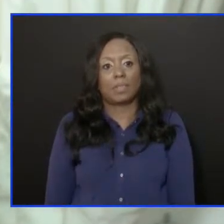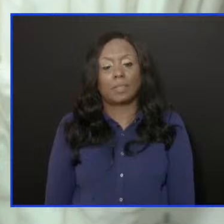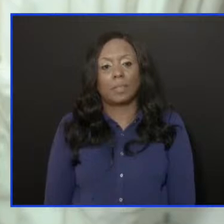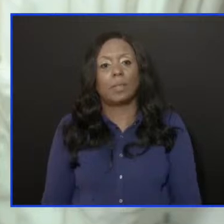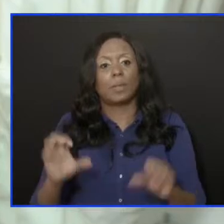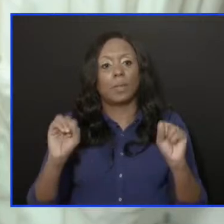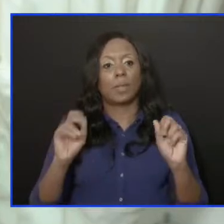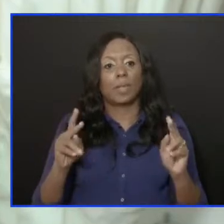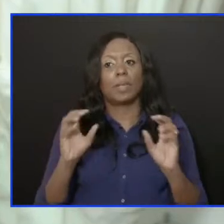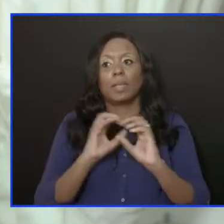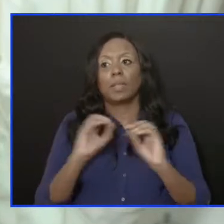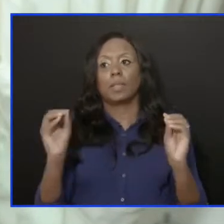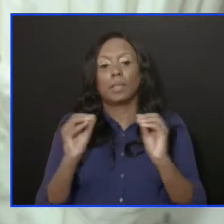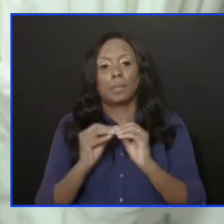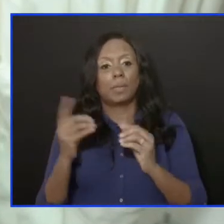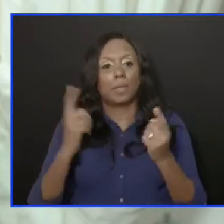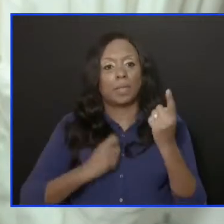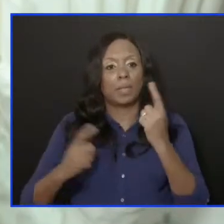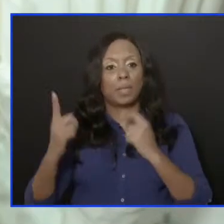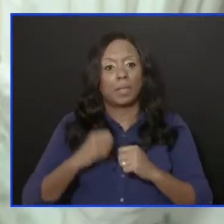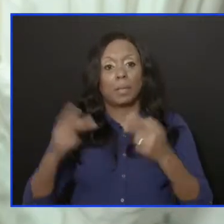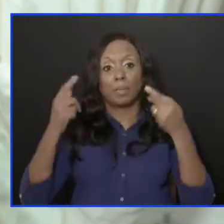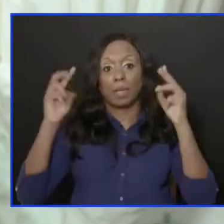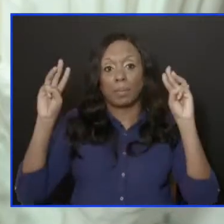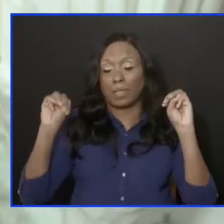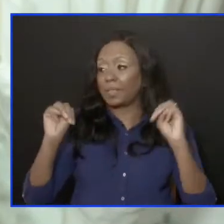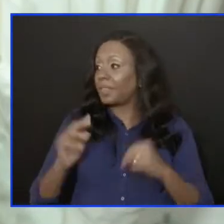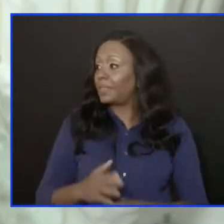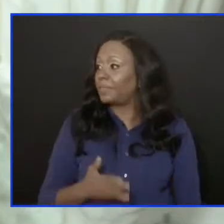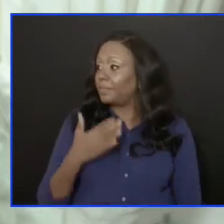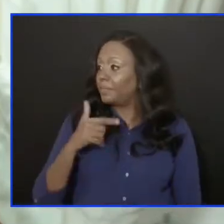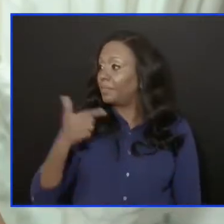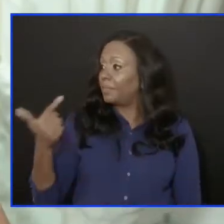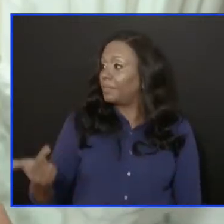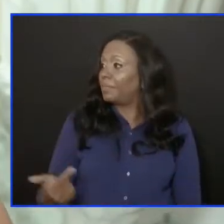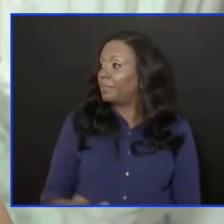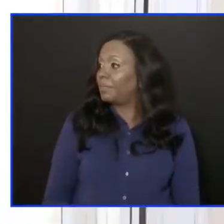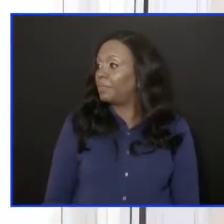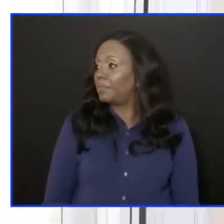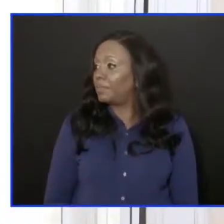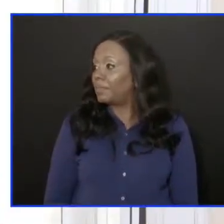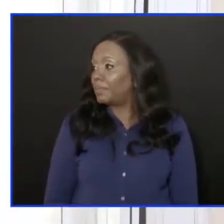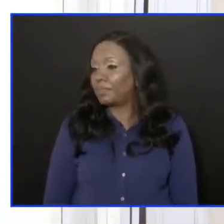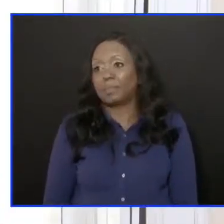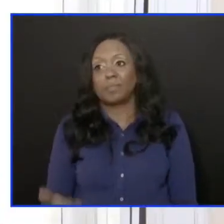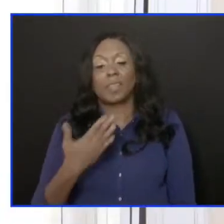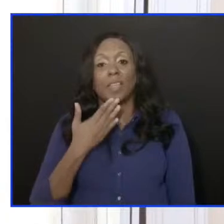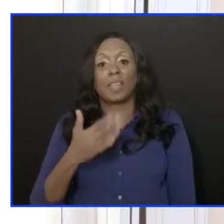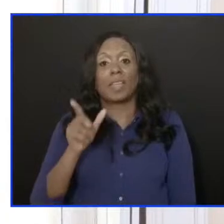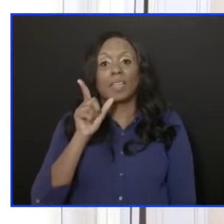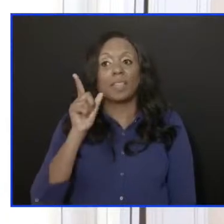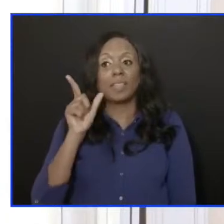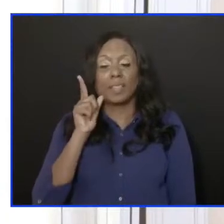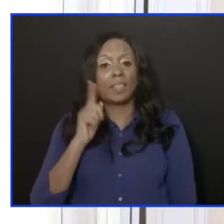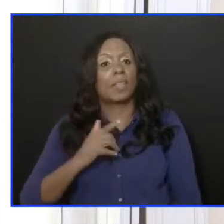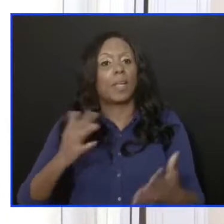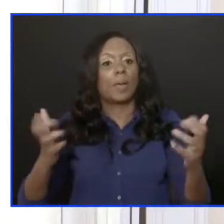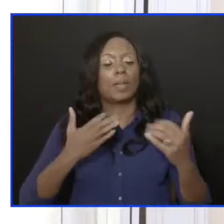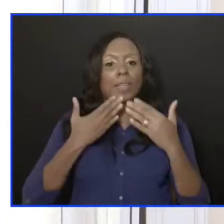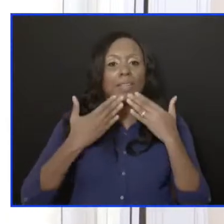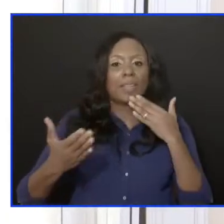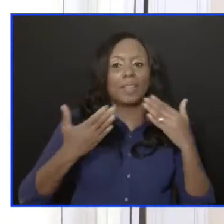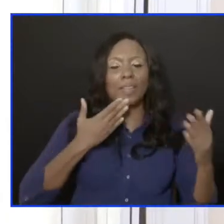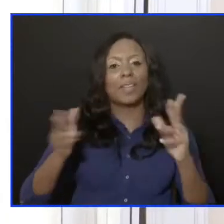If there are no further questions from my colleagues, Prime Minister. Thank you very much, Lisa. And I want to thank members of the